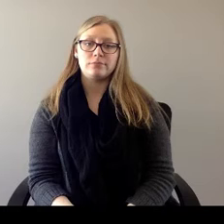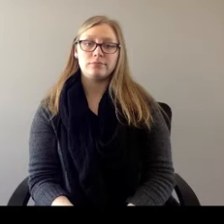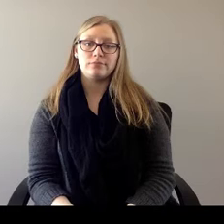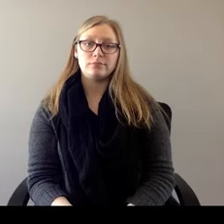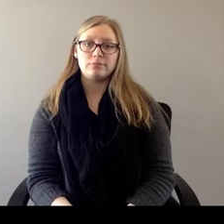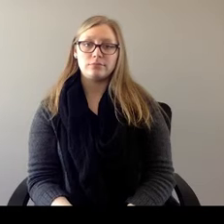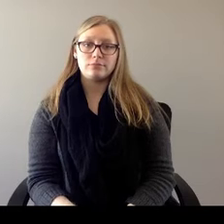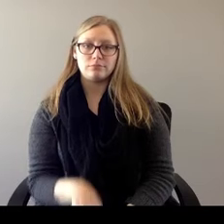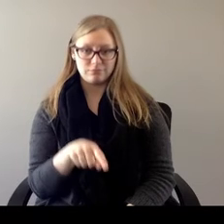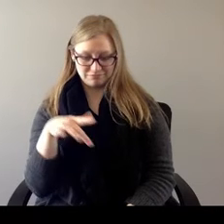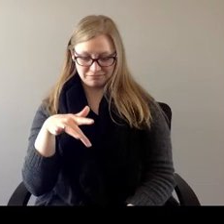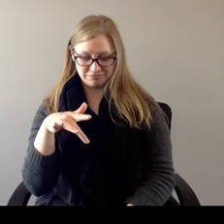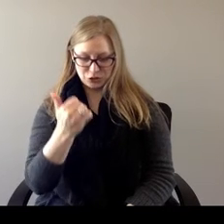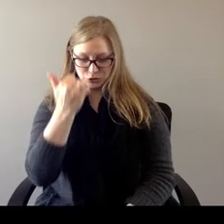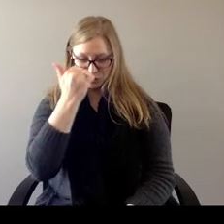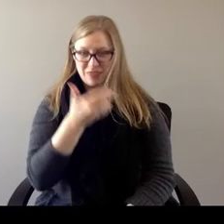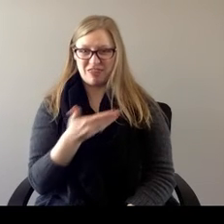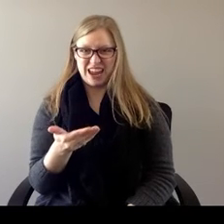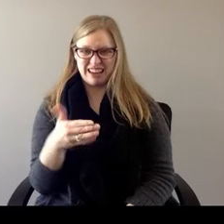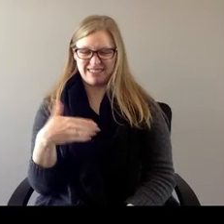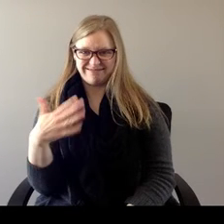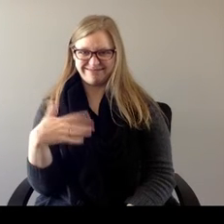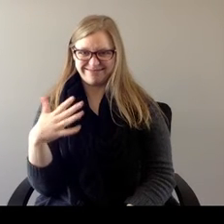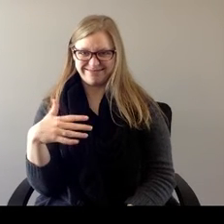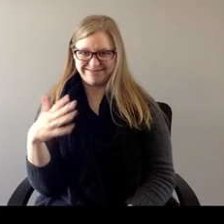Stupid thing.